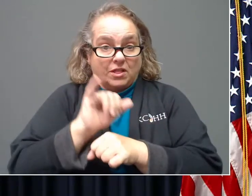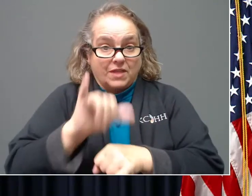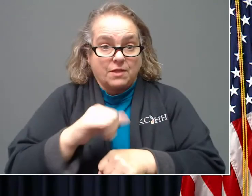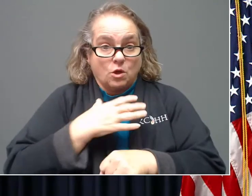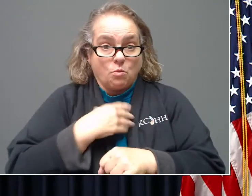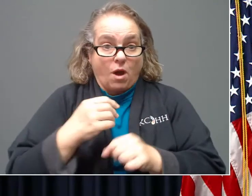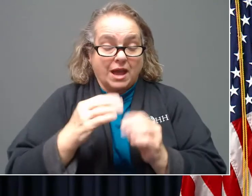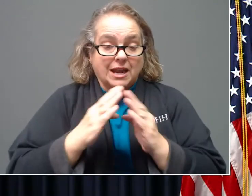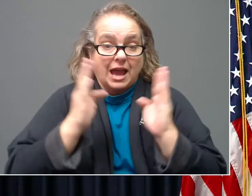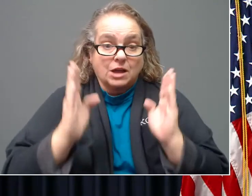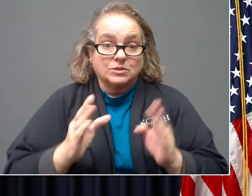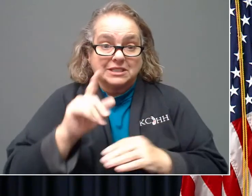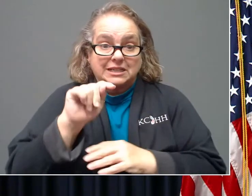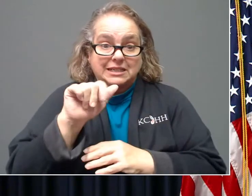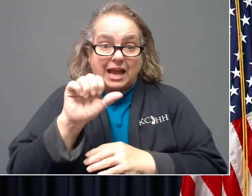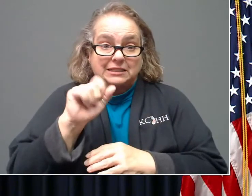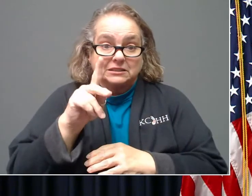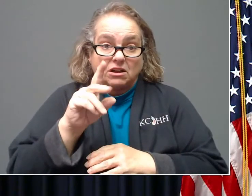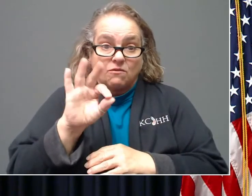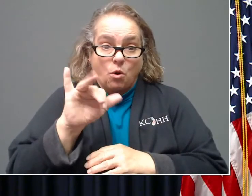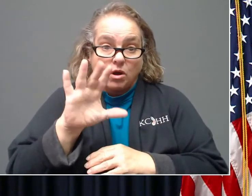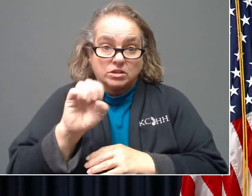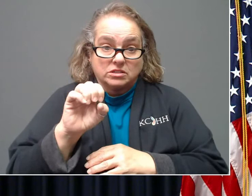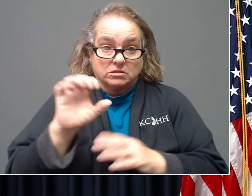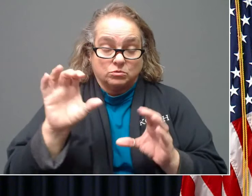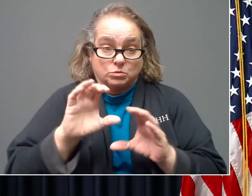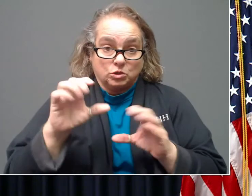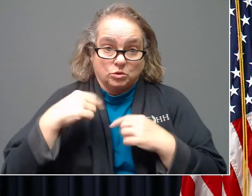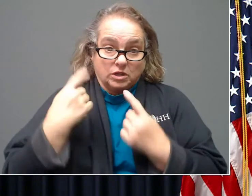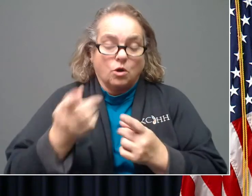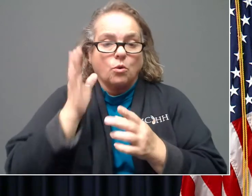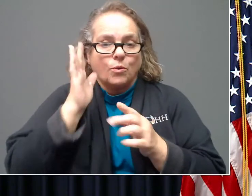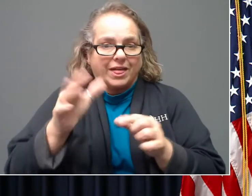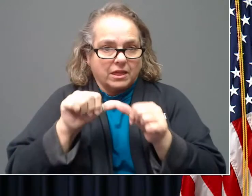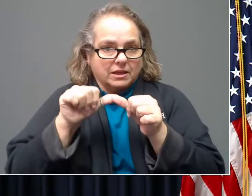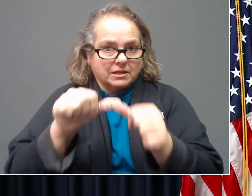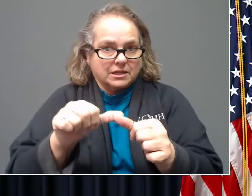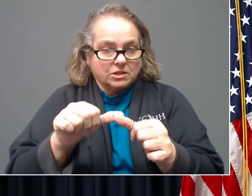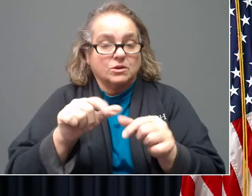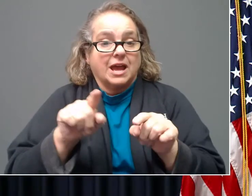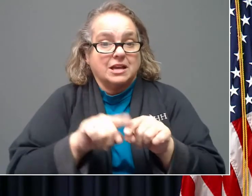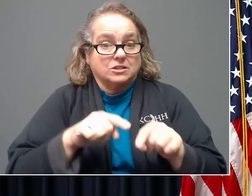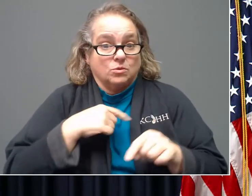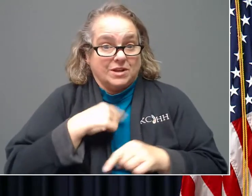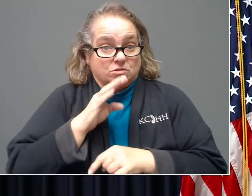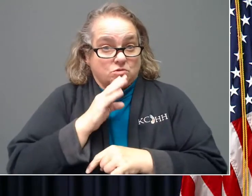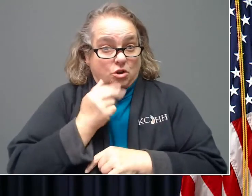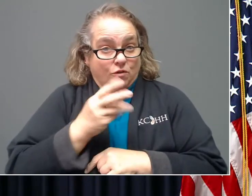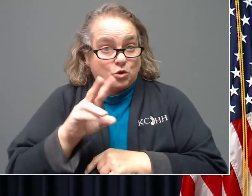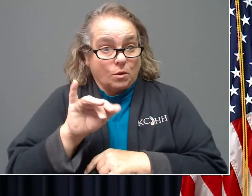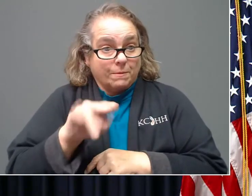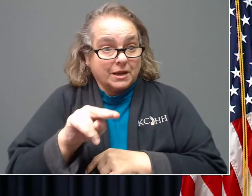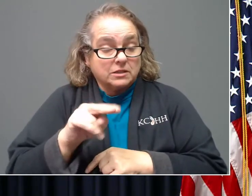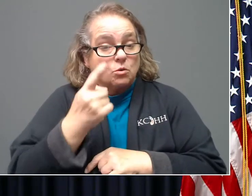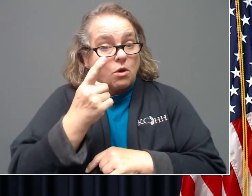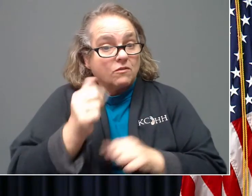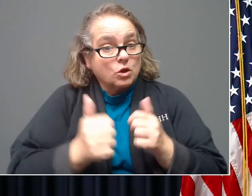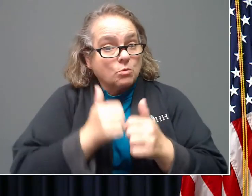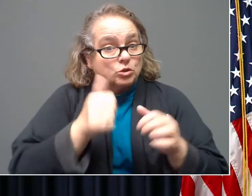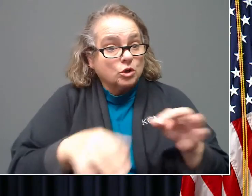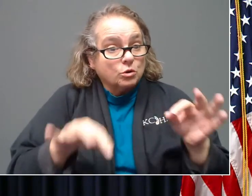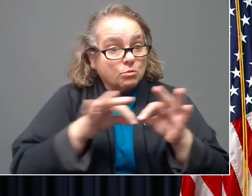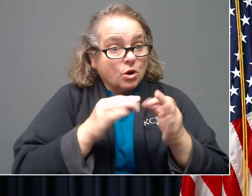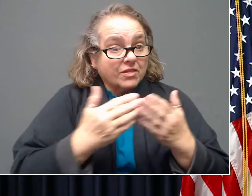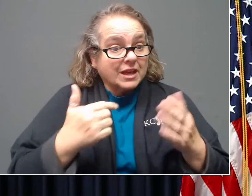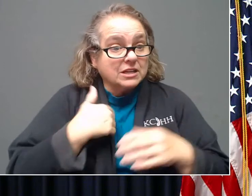force had been doing will continue. And as we talk in a minute, one of the most important things that I heard was